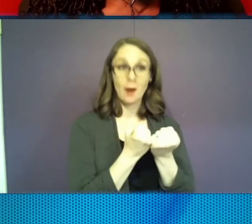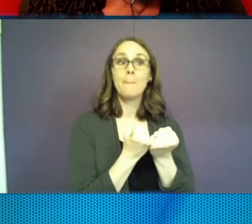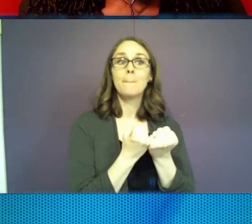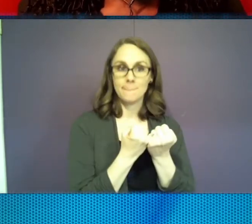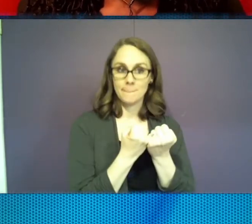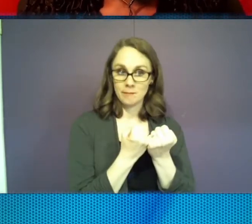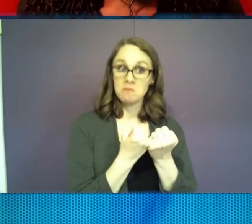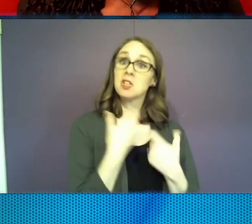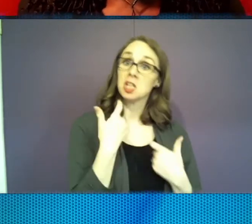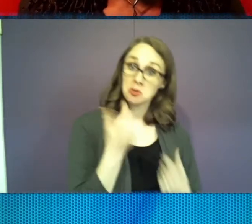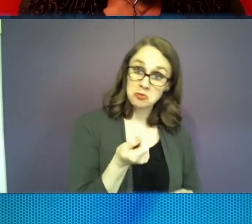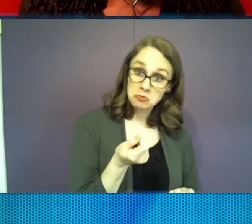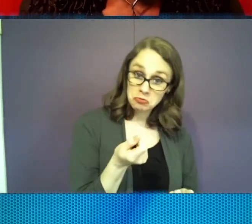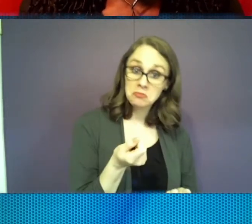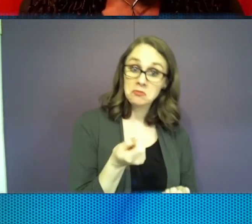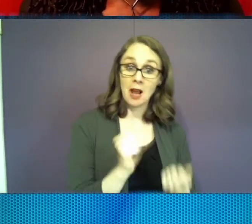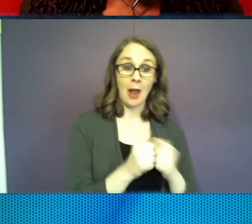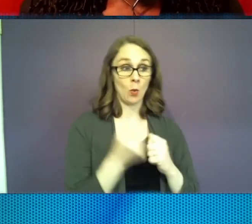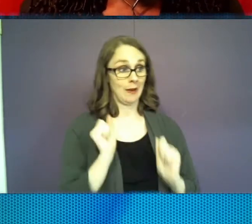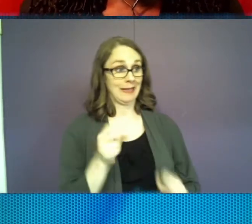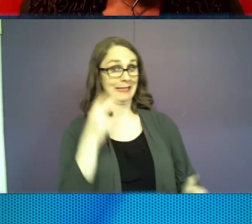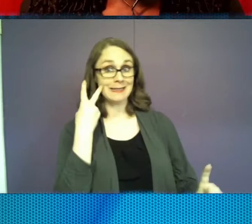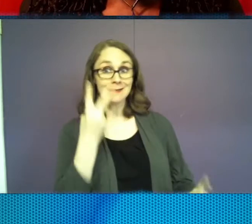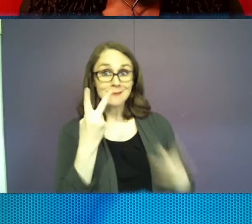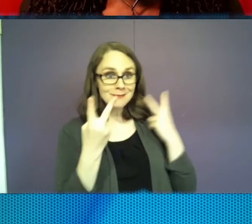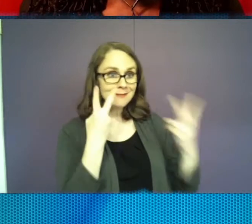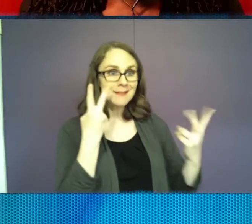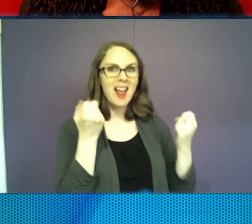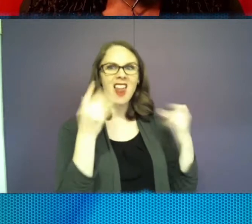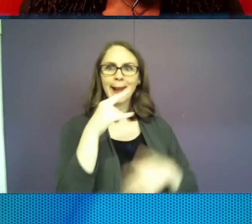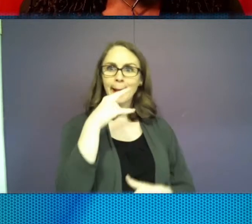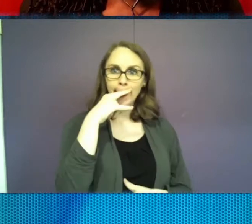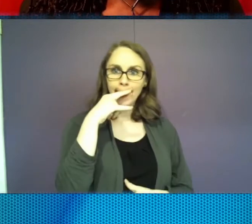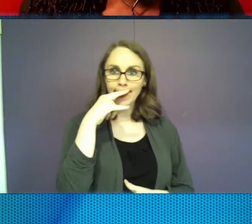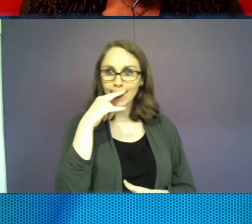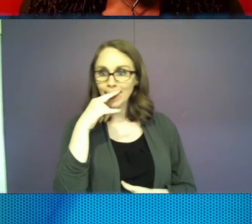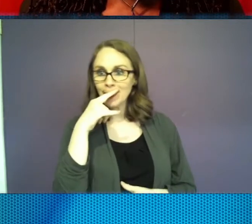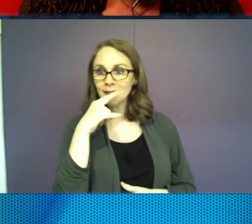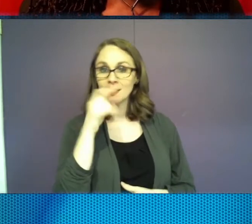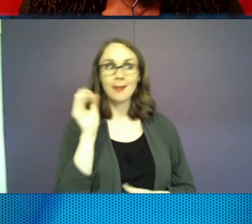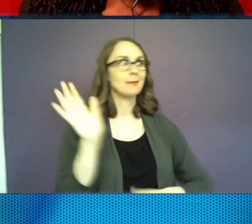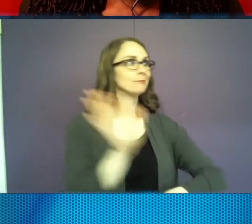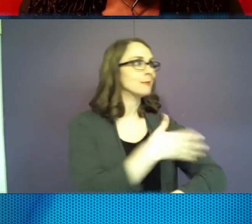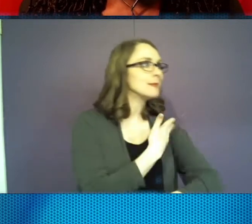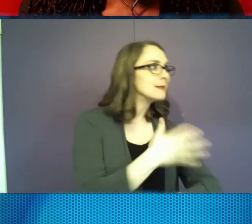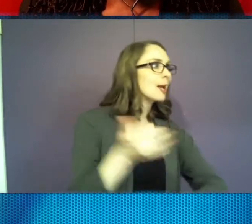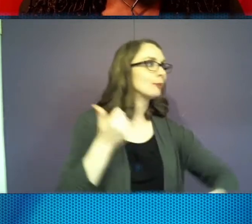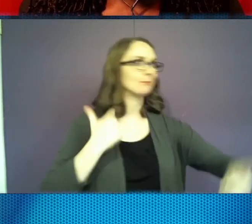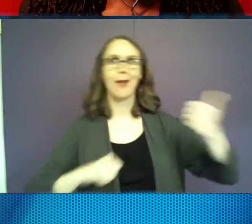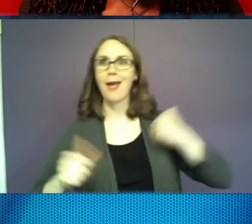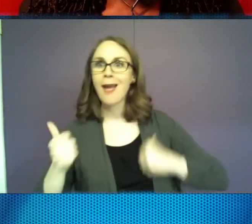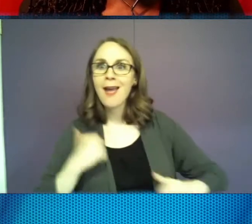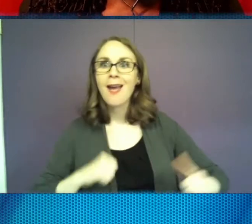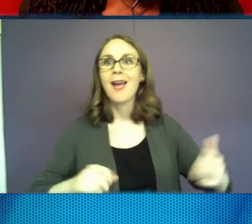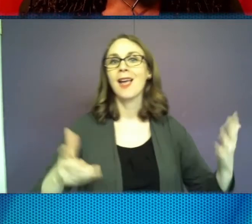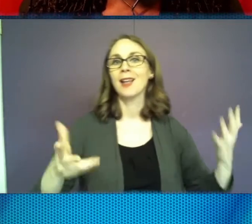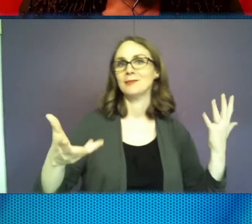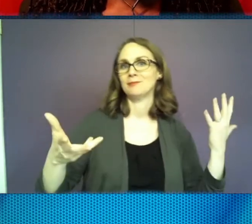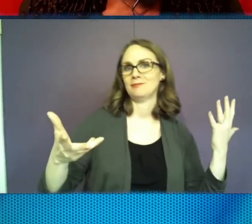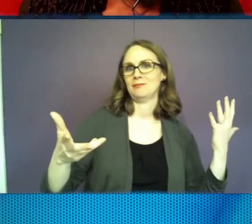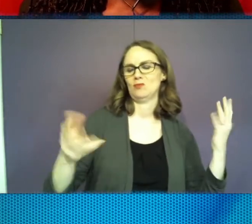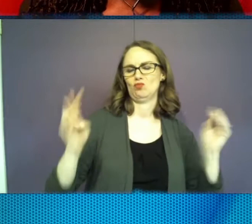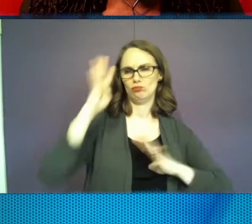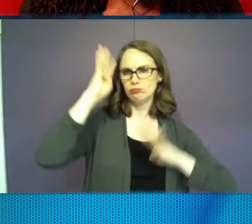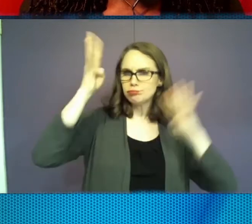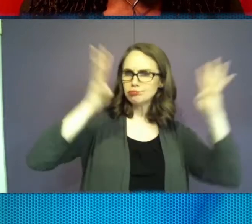it's interesting how we can see a lot of kids. They can sing, they can acting, they can very